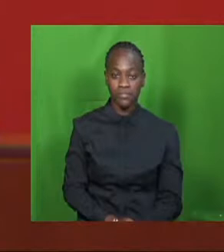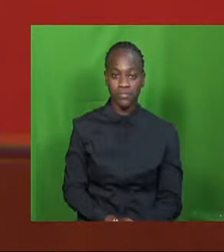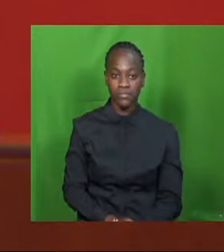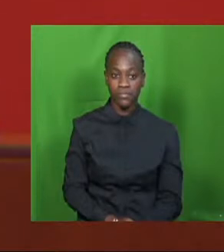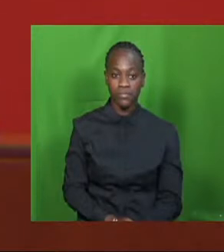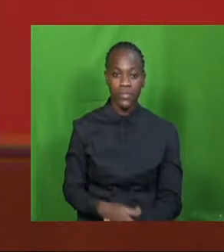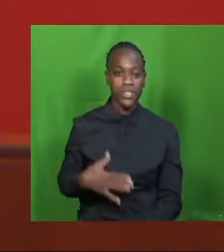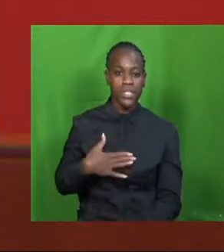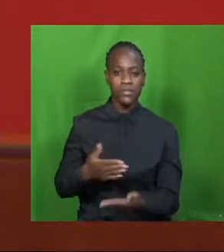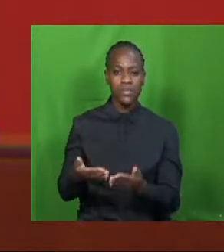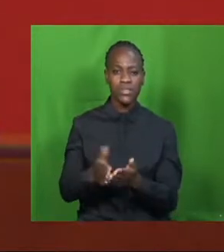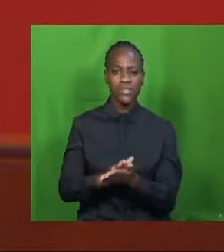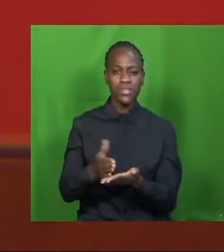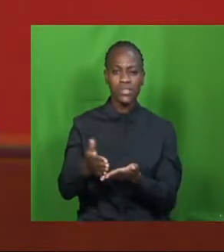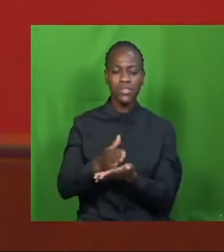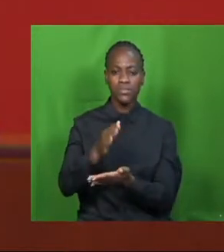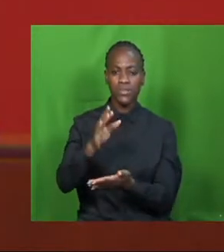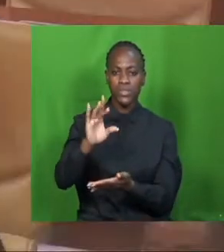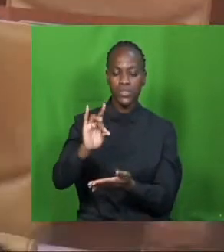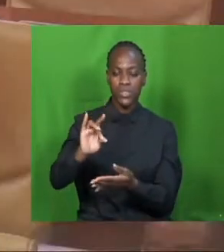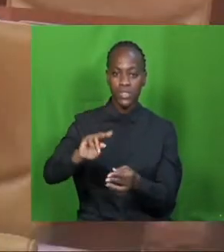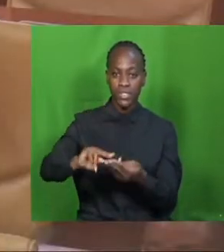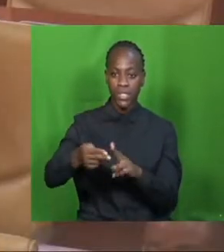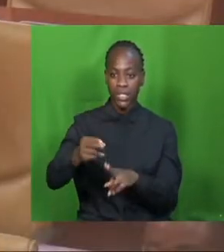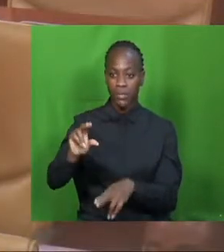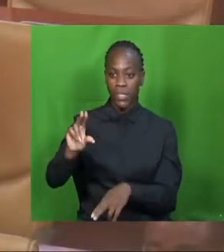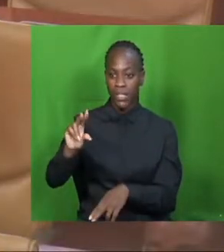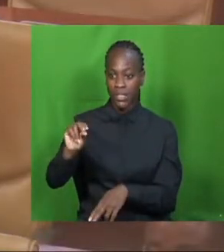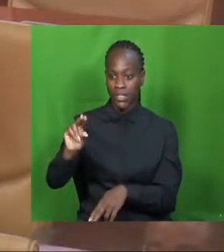was present yesterday, but I've been marked absent.